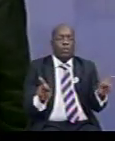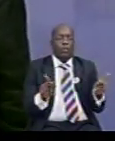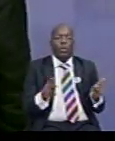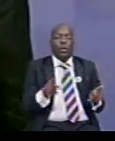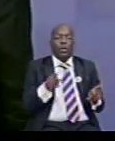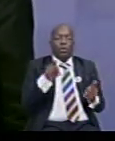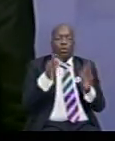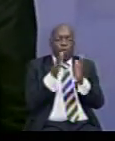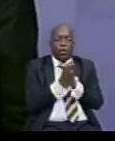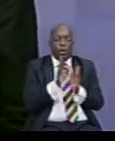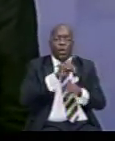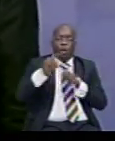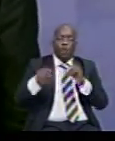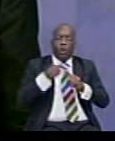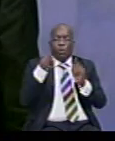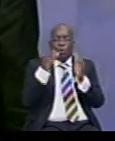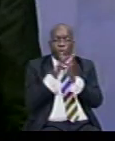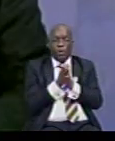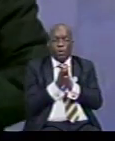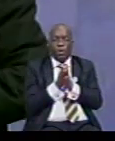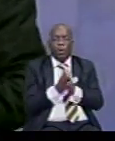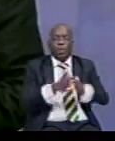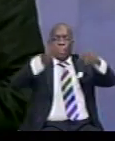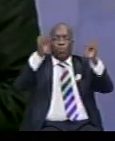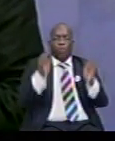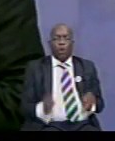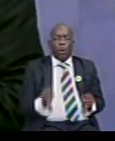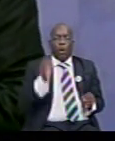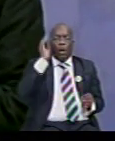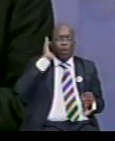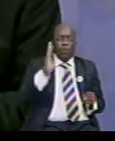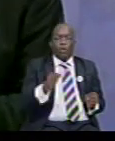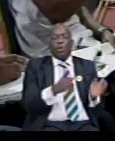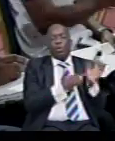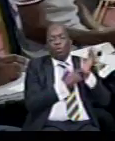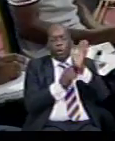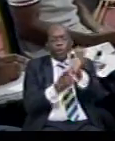you pray, power will manifest.